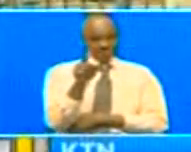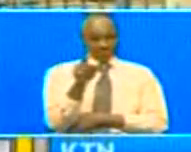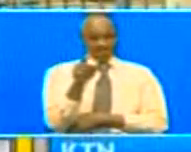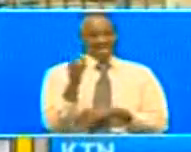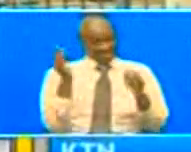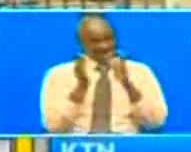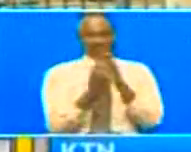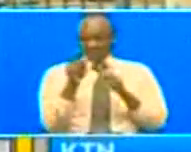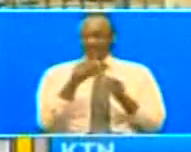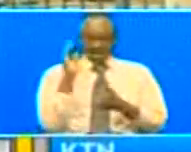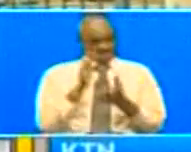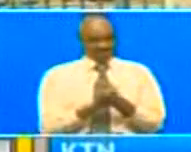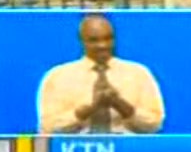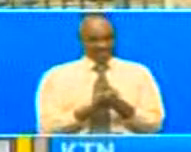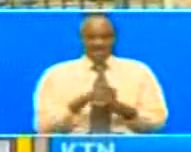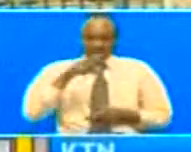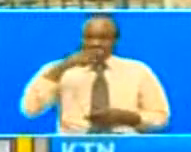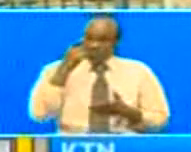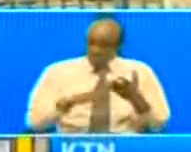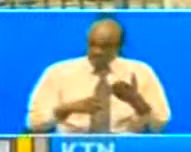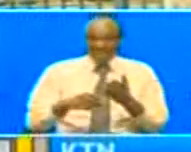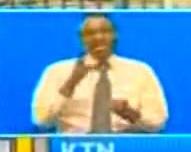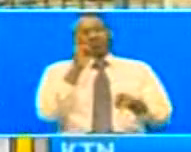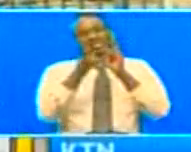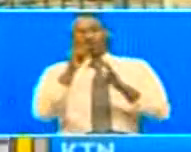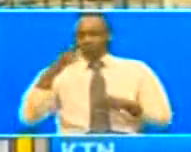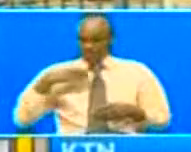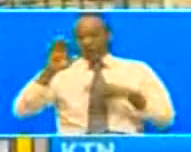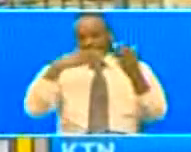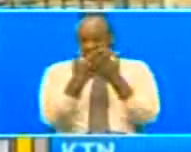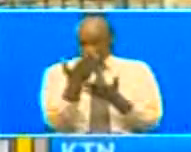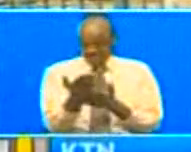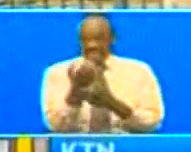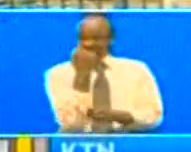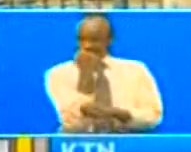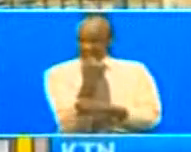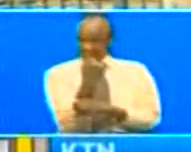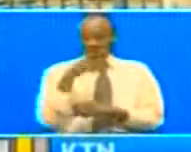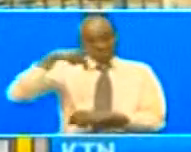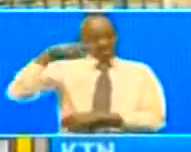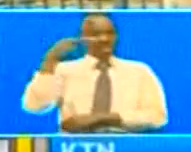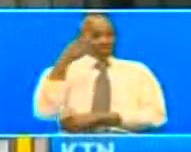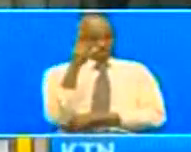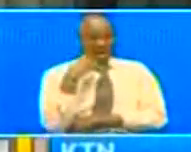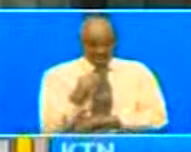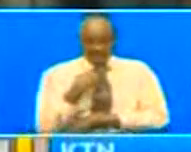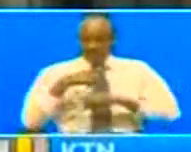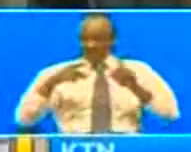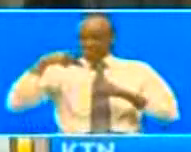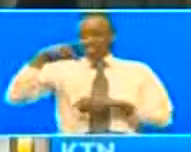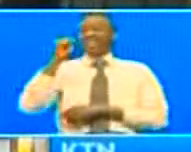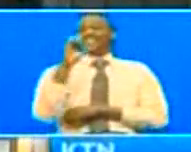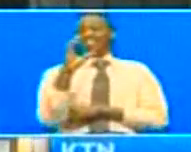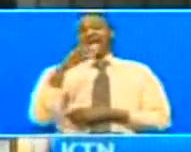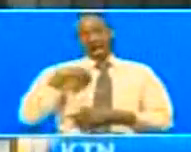record. The application process attracted 22 applicants, 11 of whom held PhDs. But the Public Service Commission